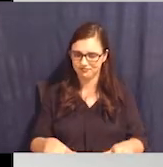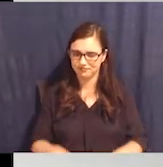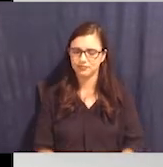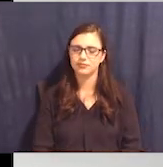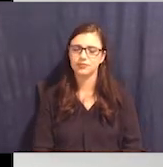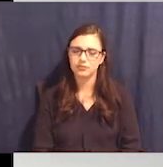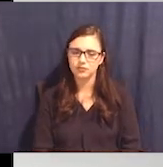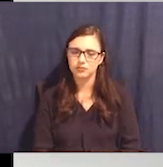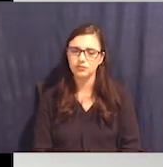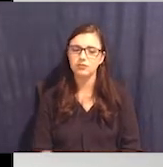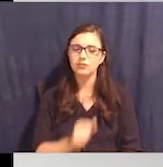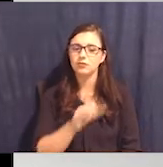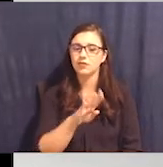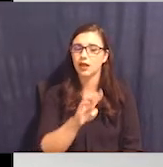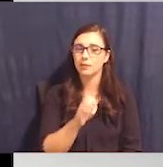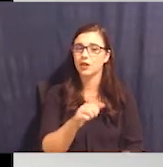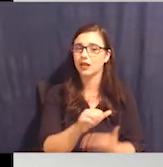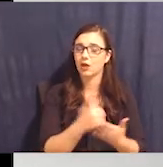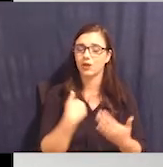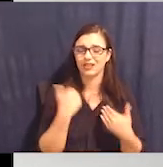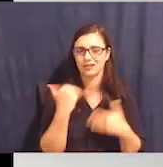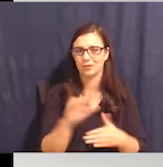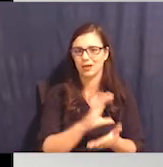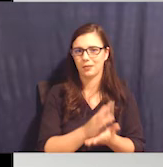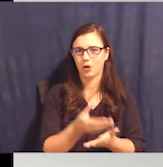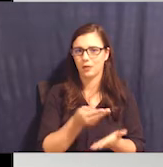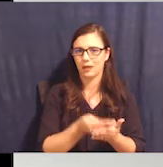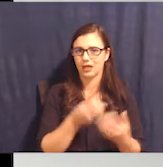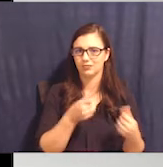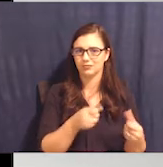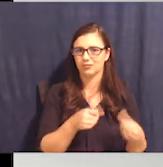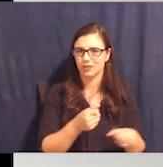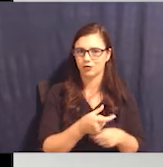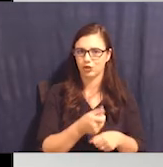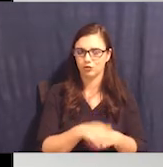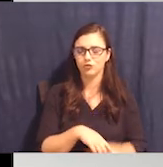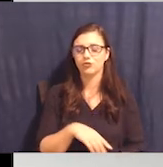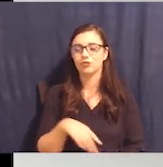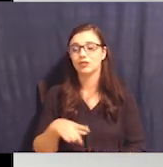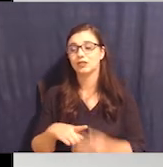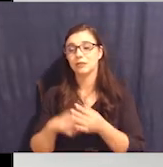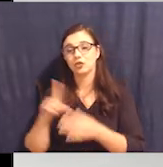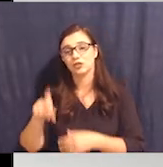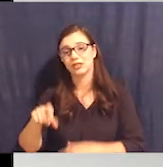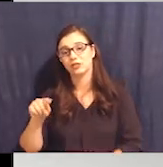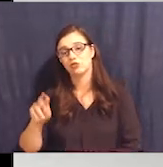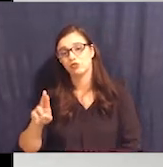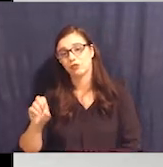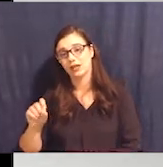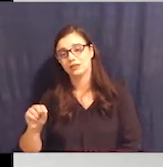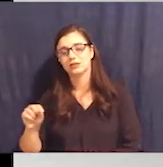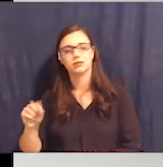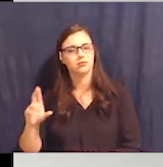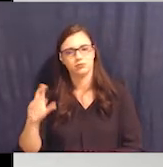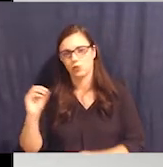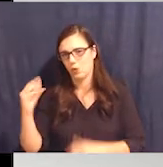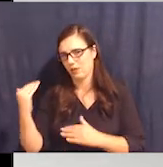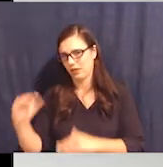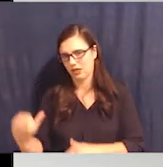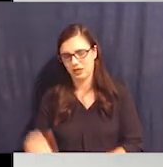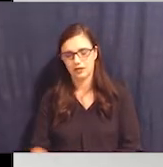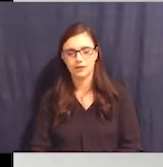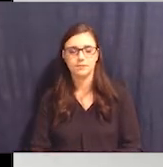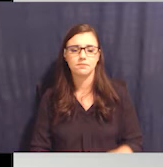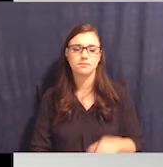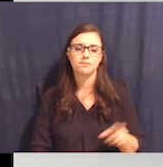There's a number of them. The ABLE account has a limited amount of money you can put in. The special needs trust could be